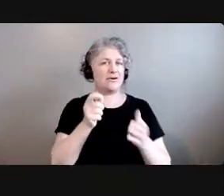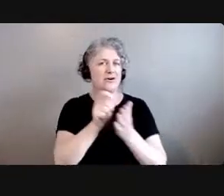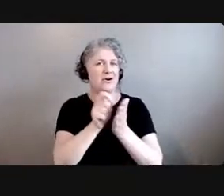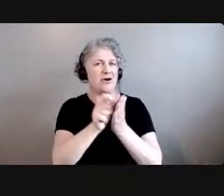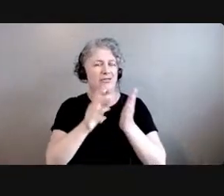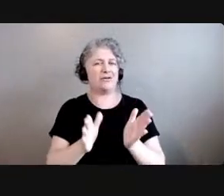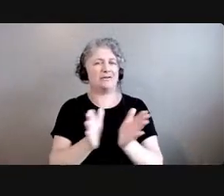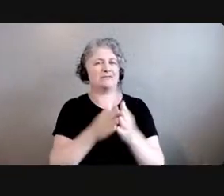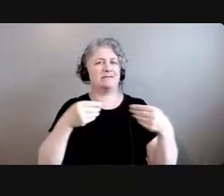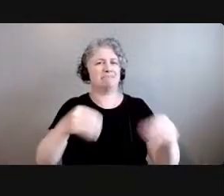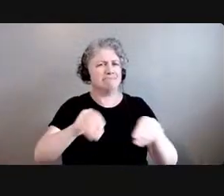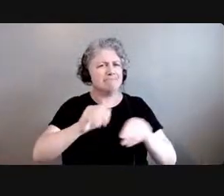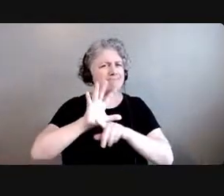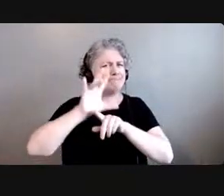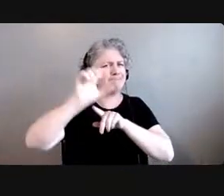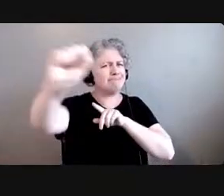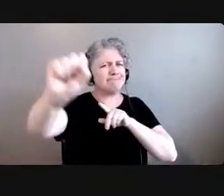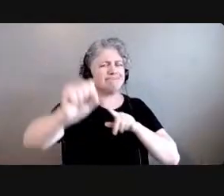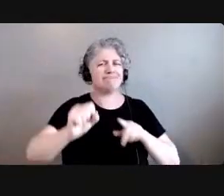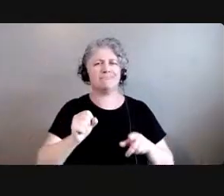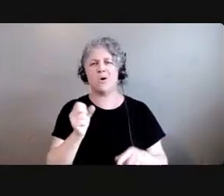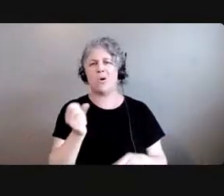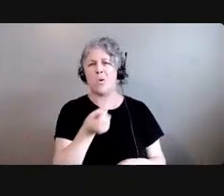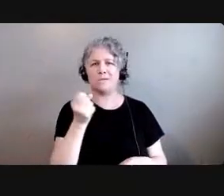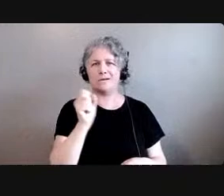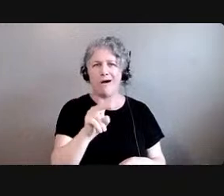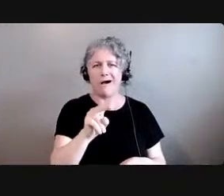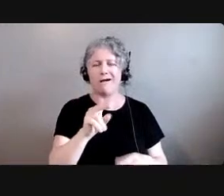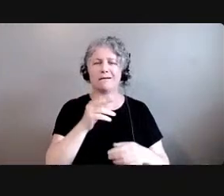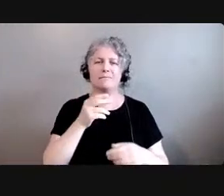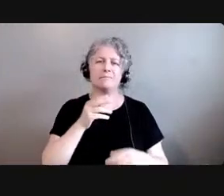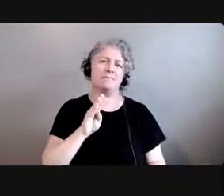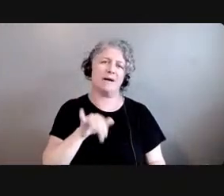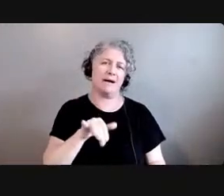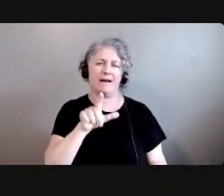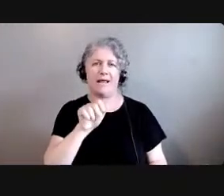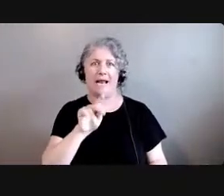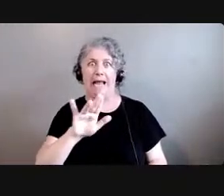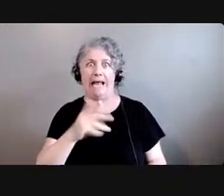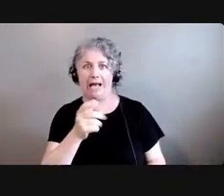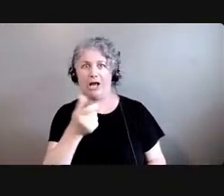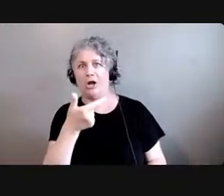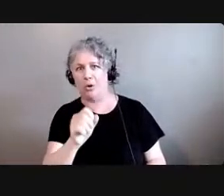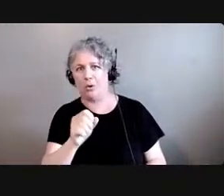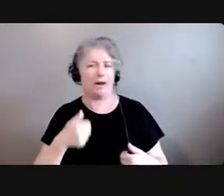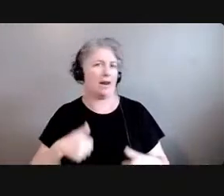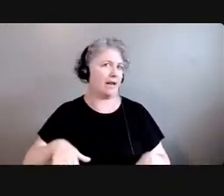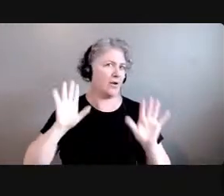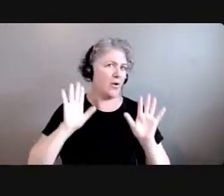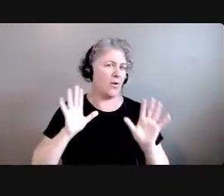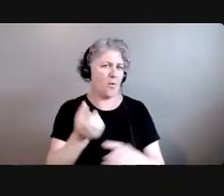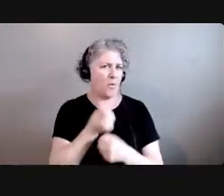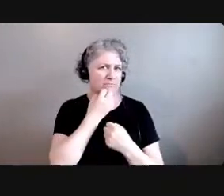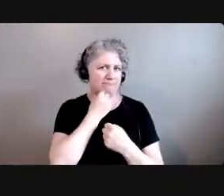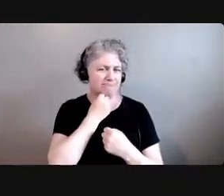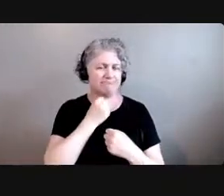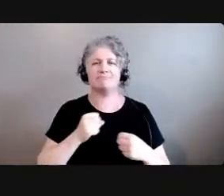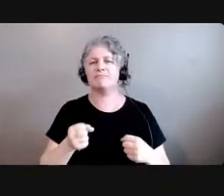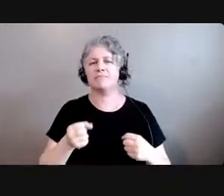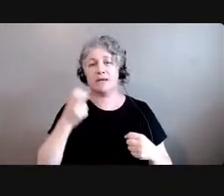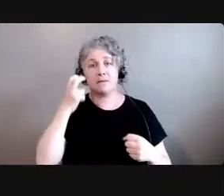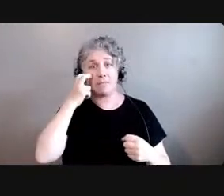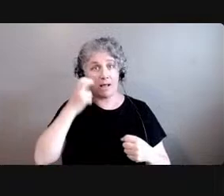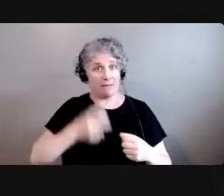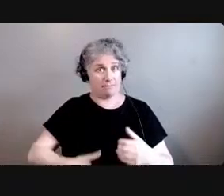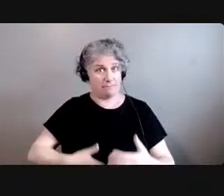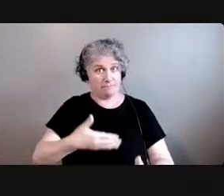a memoir, an award-winning singer-songwriter with 4 albums released to date. Blind since birth and having faced mental